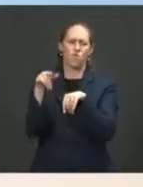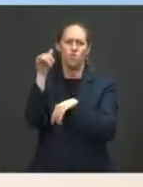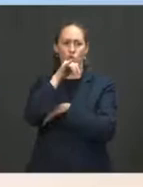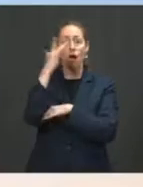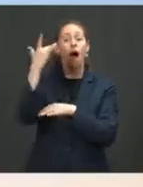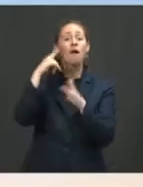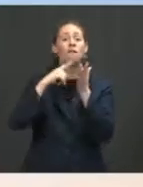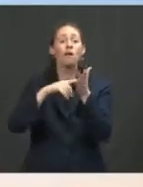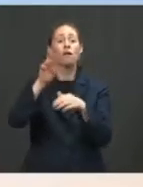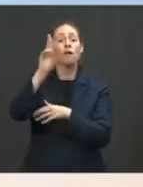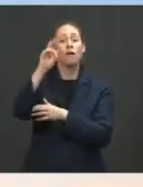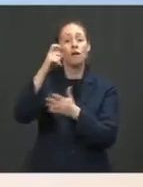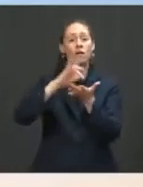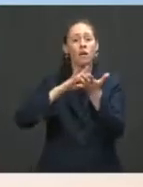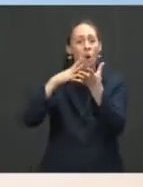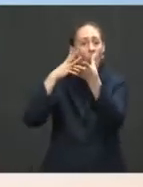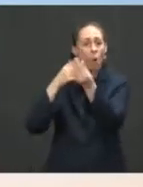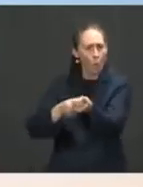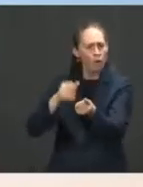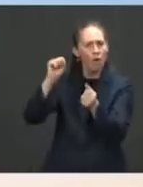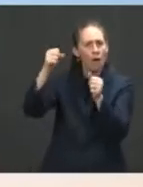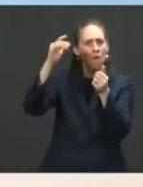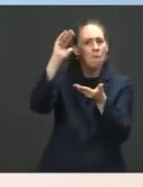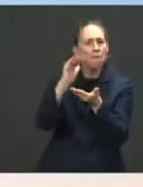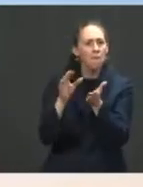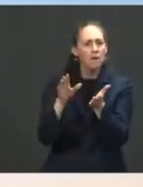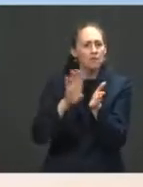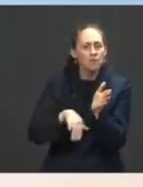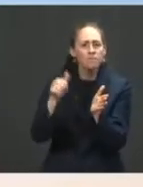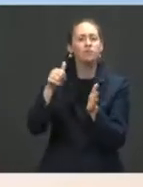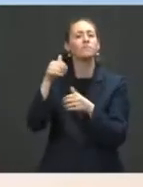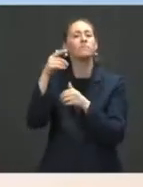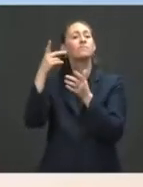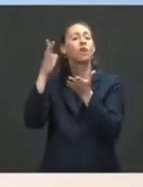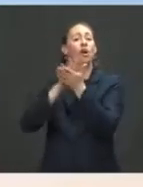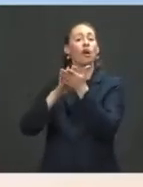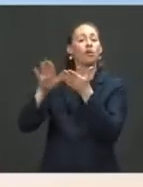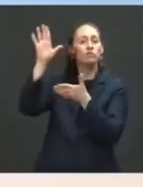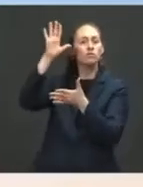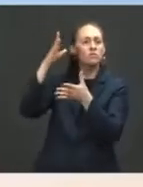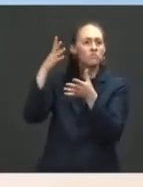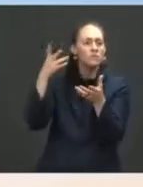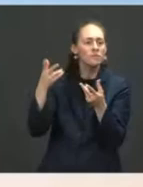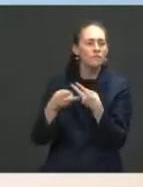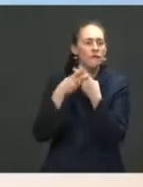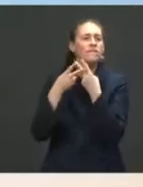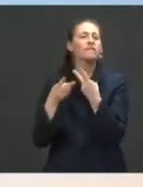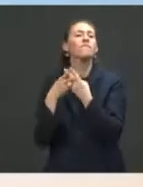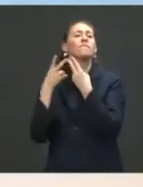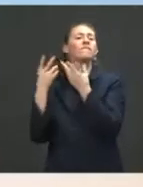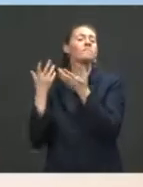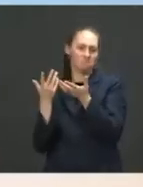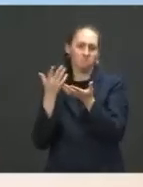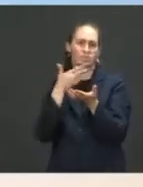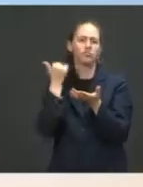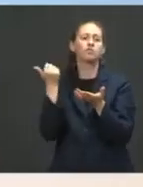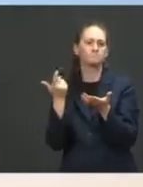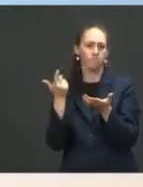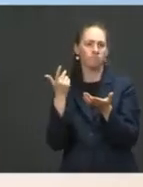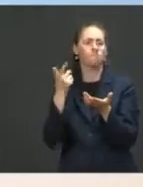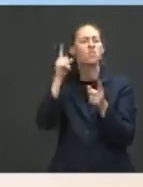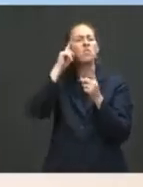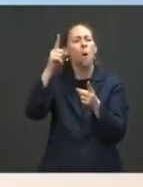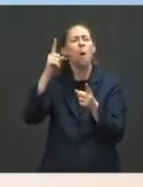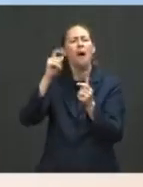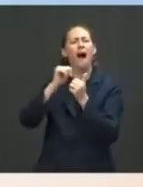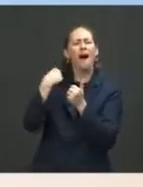and education, strengthen care for veterans, take on climate change, help families afford child care and care for older Americans. So we will